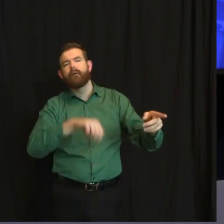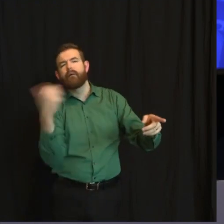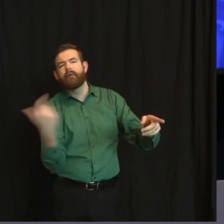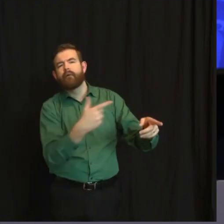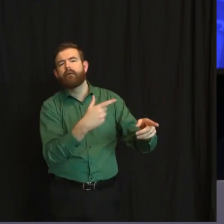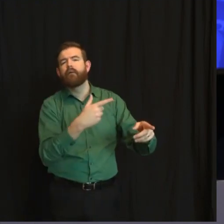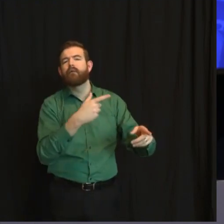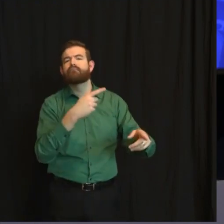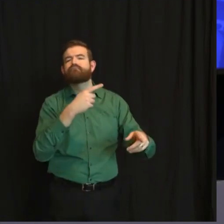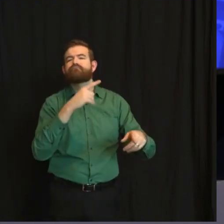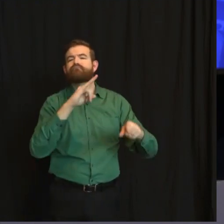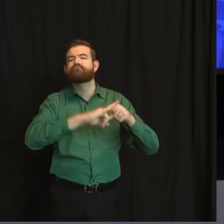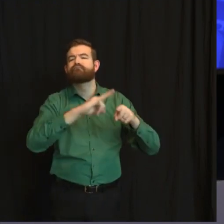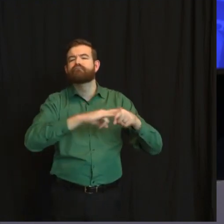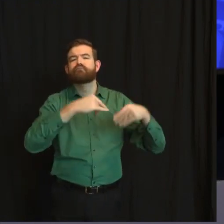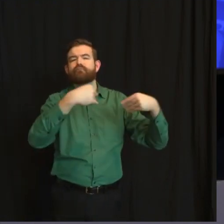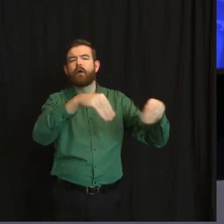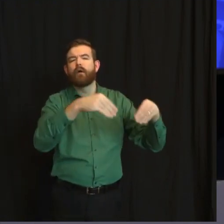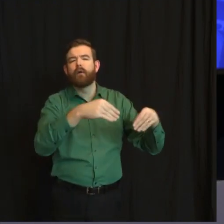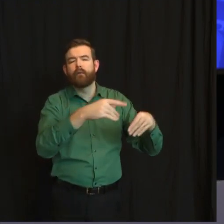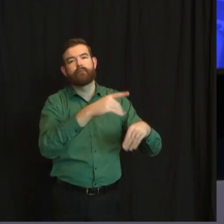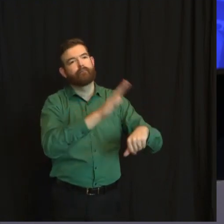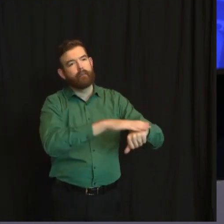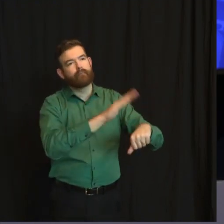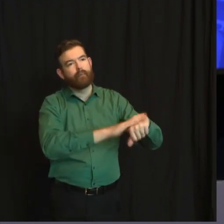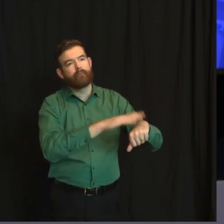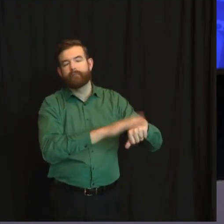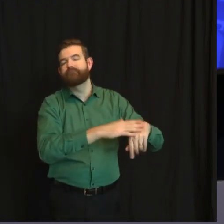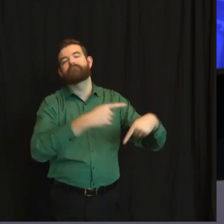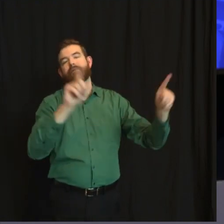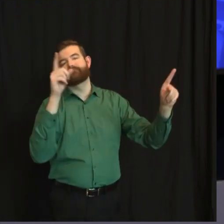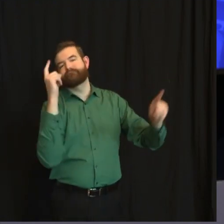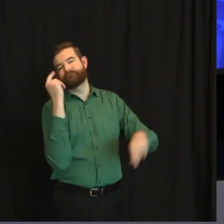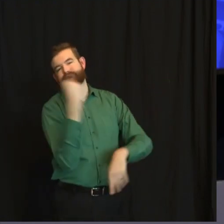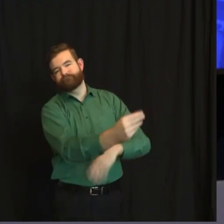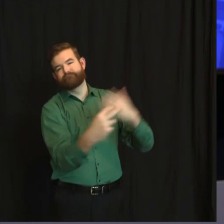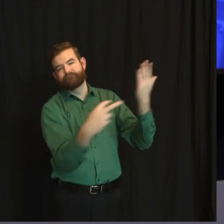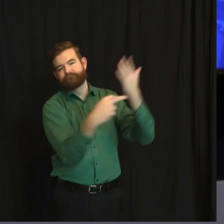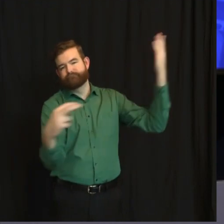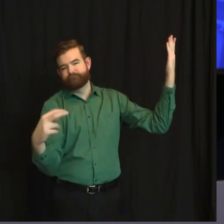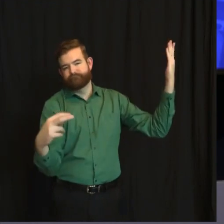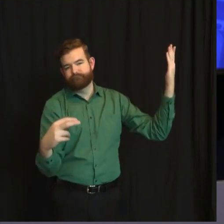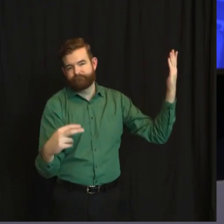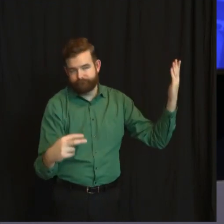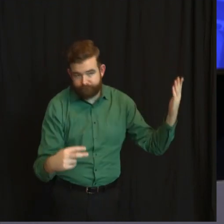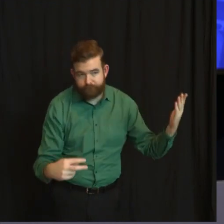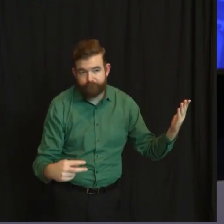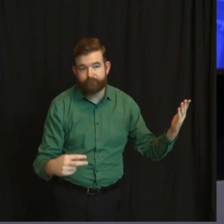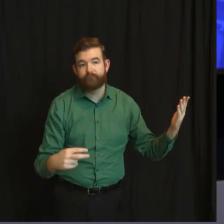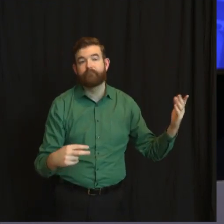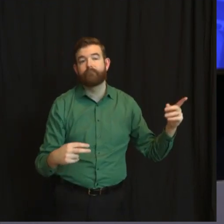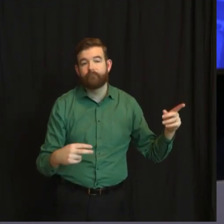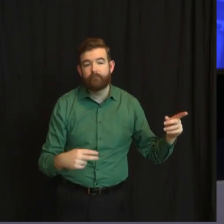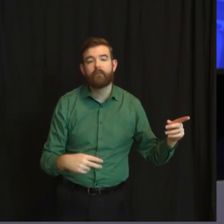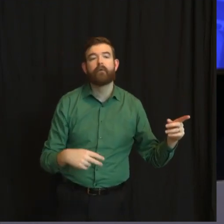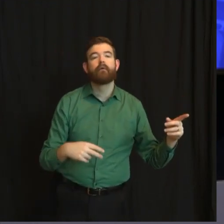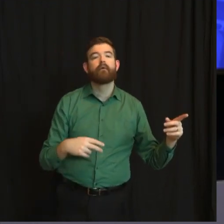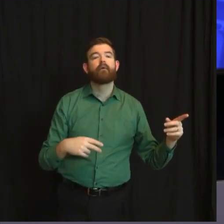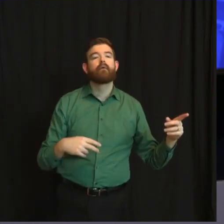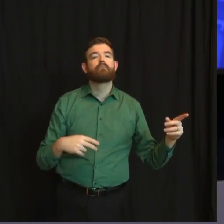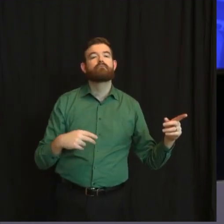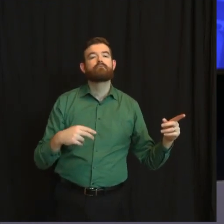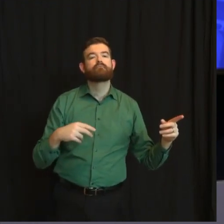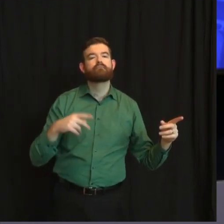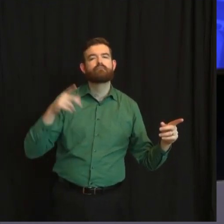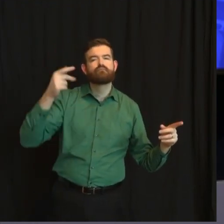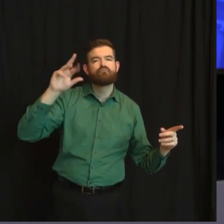was ultimately issued an EO violations summons. In Parsippany, police responded to an anonymous call with